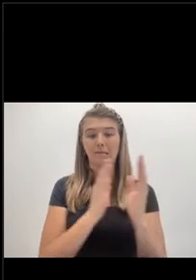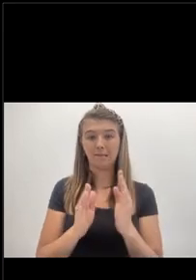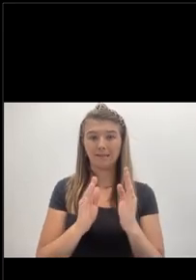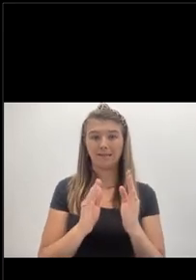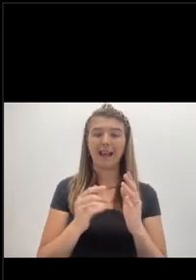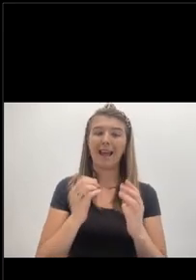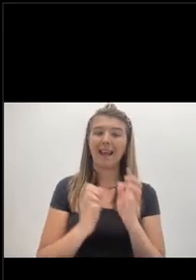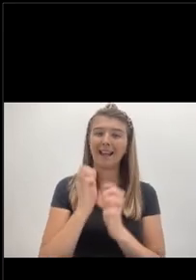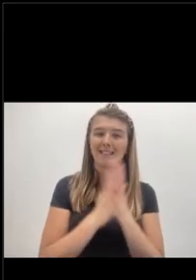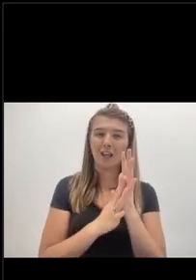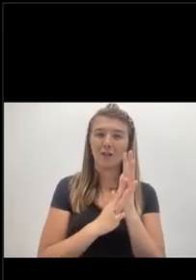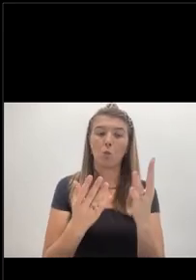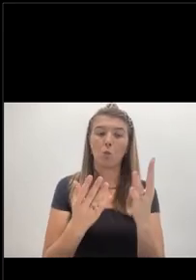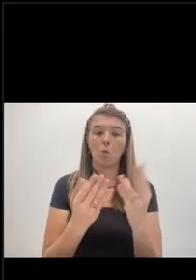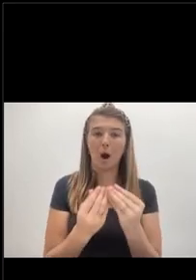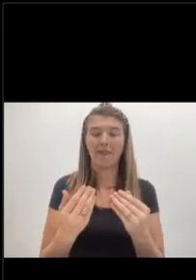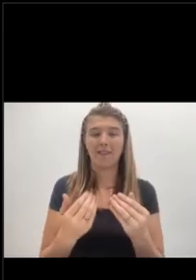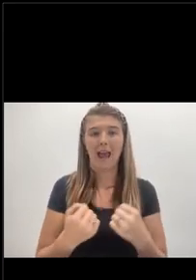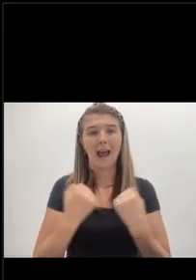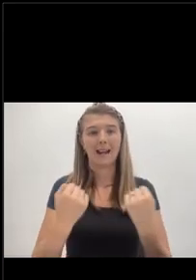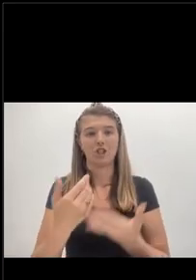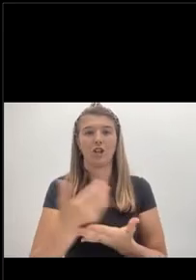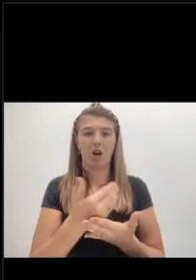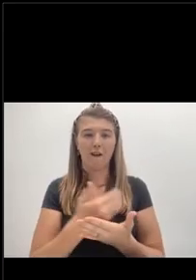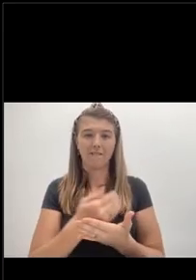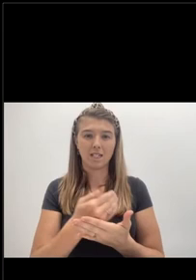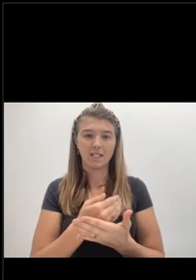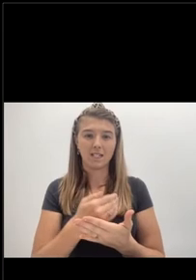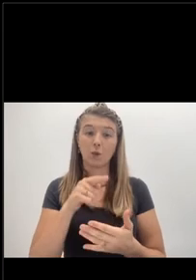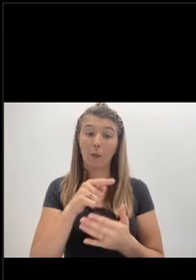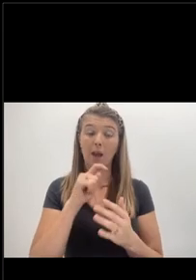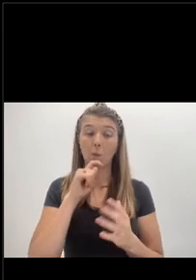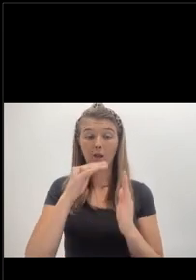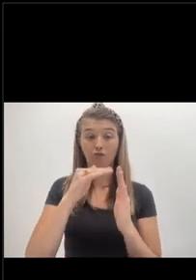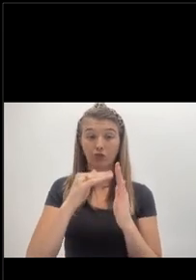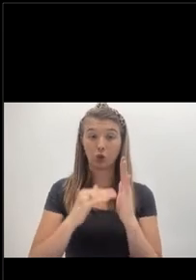the energy in a different way and producing CO2 in that